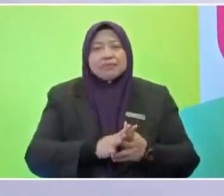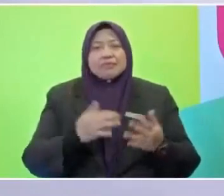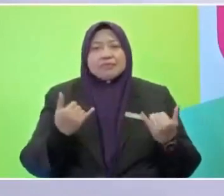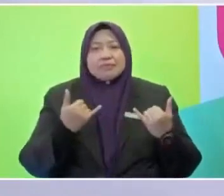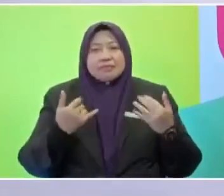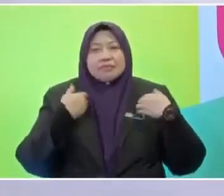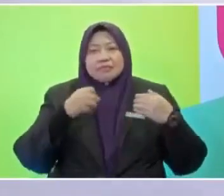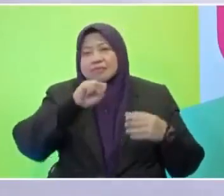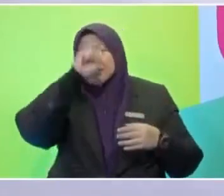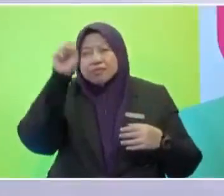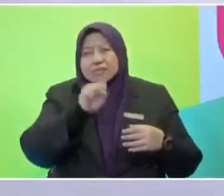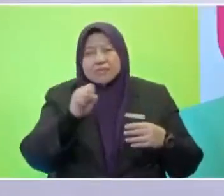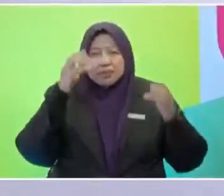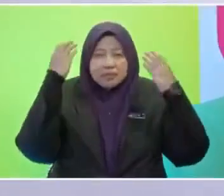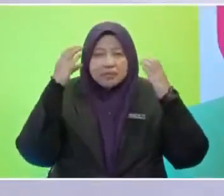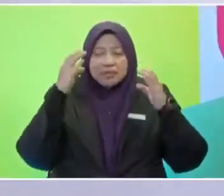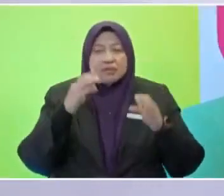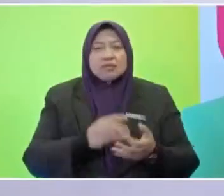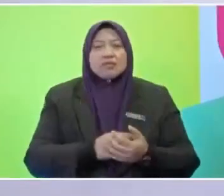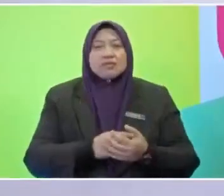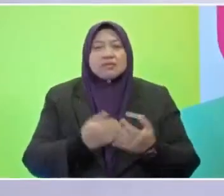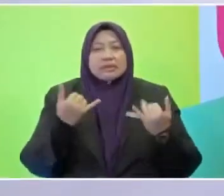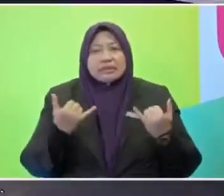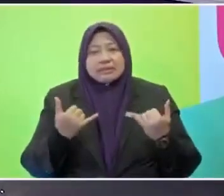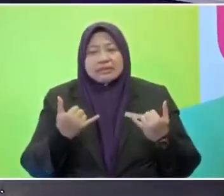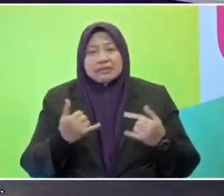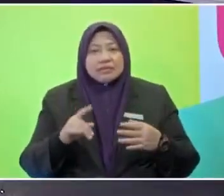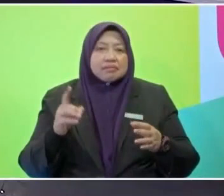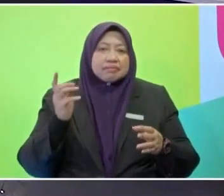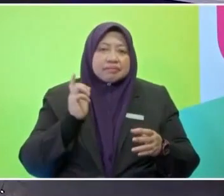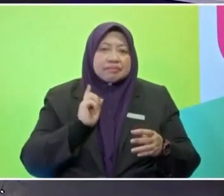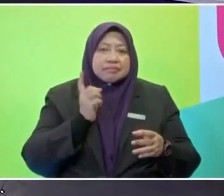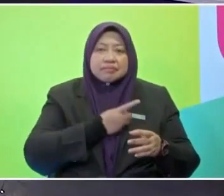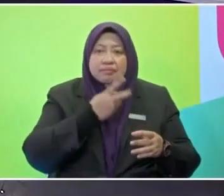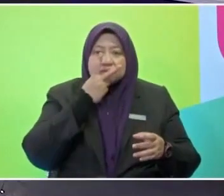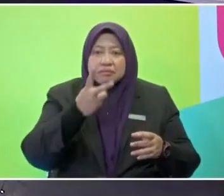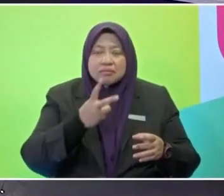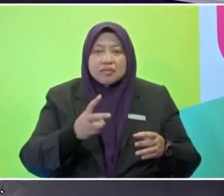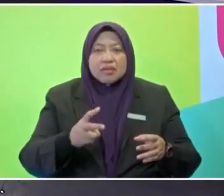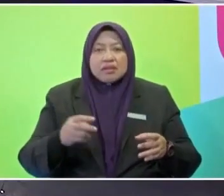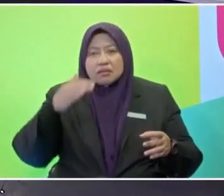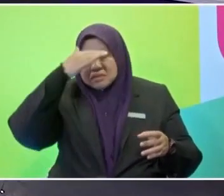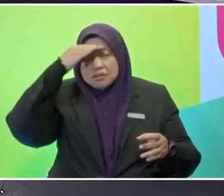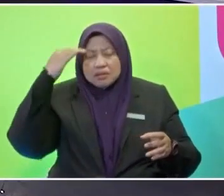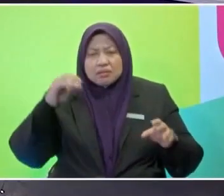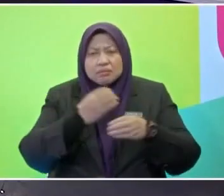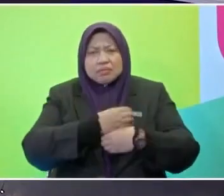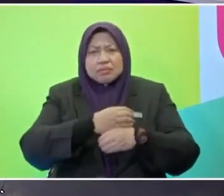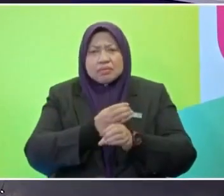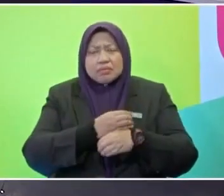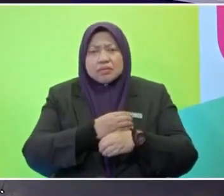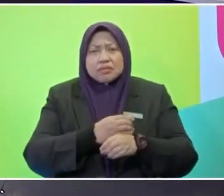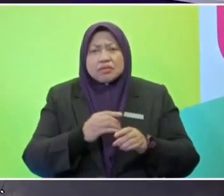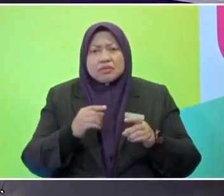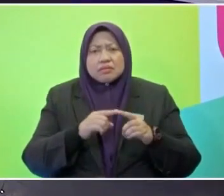another question to ask Mr. Quek. Now, Mr. Quek, just now we saw that the shadows were formed and none had shadows at all.